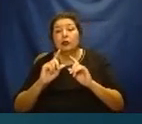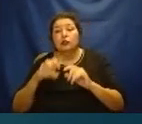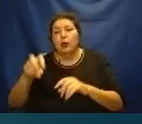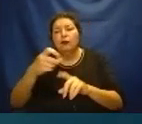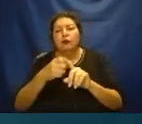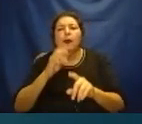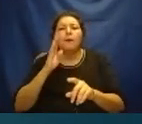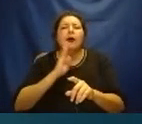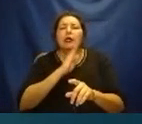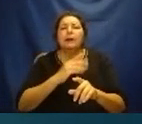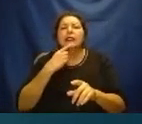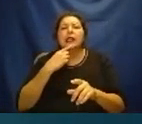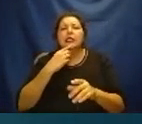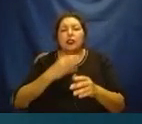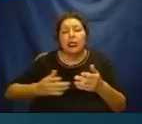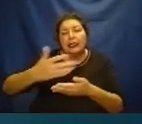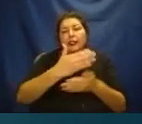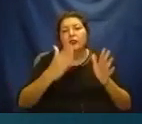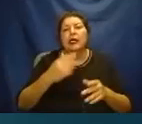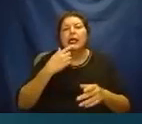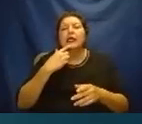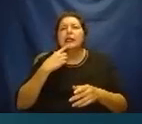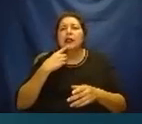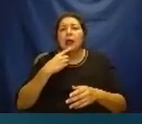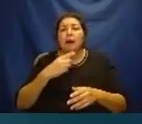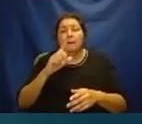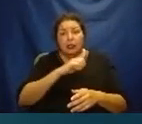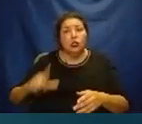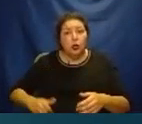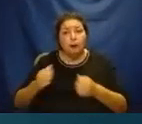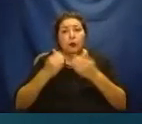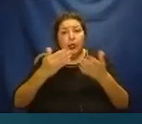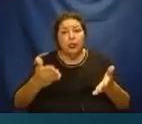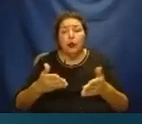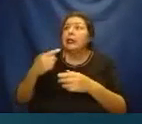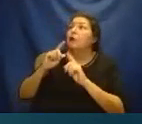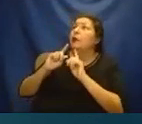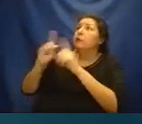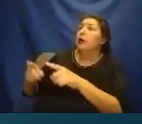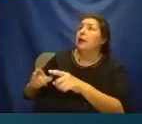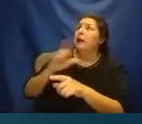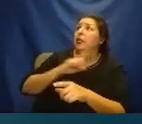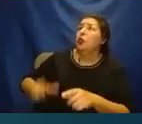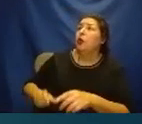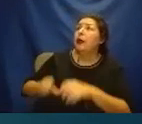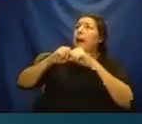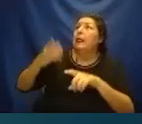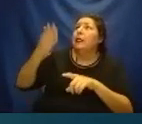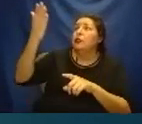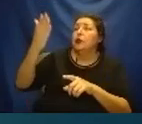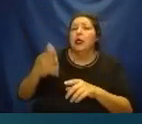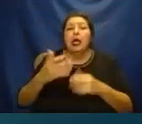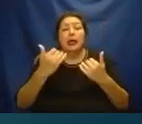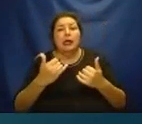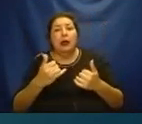"May the Lord be with you." And they said to him, "May the Lord bless you." Then Boaz said to his servant, who was in